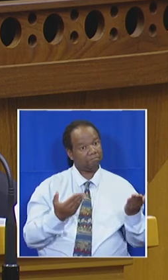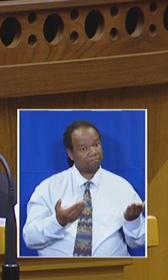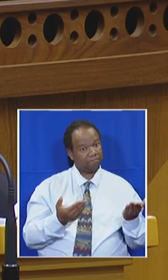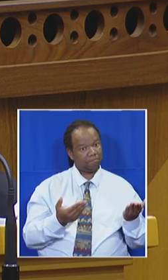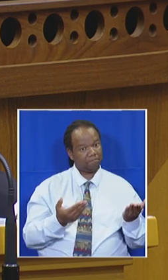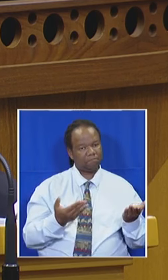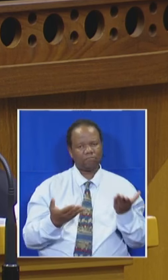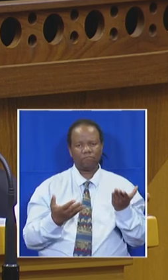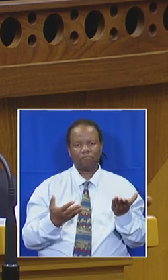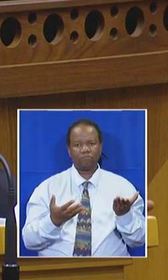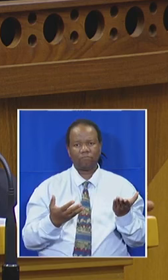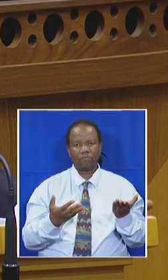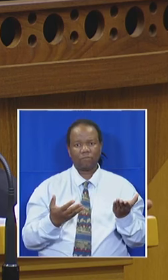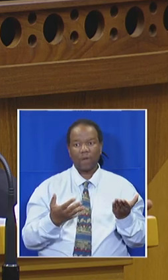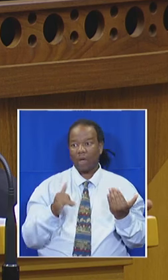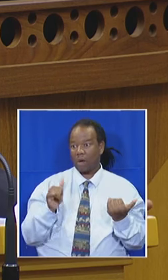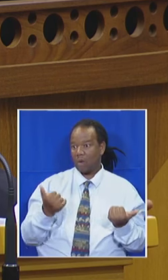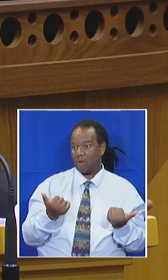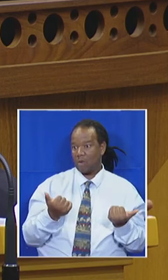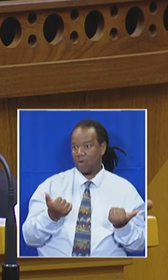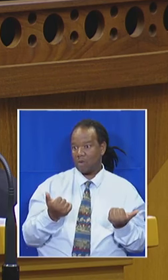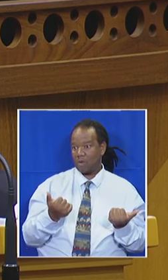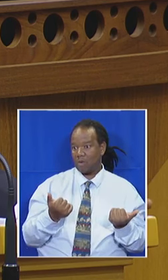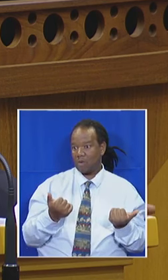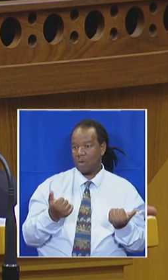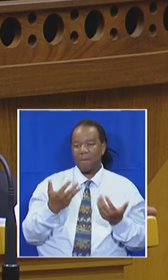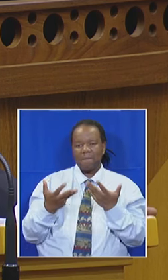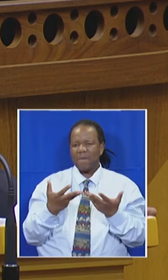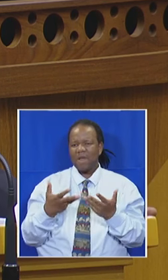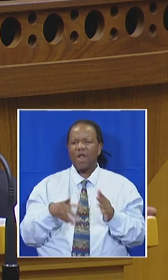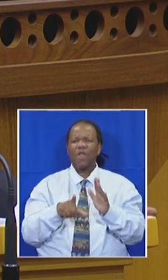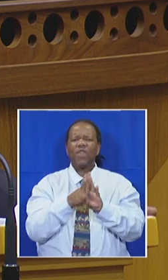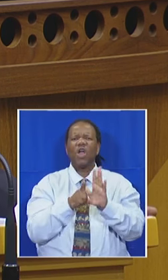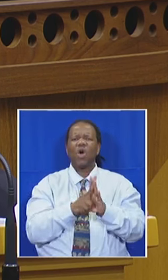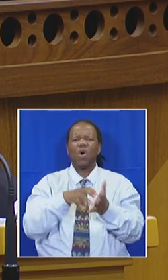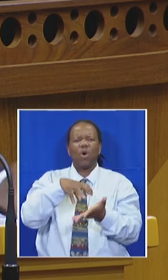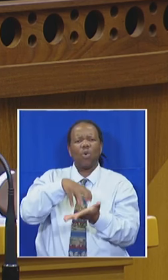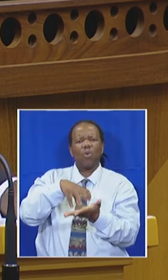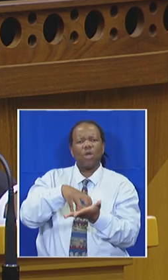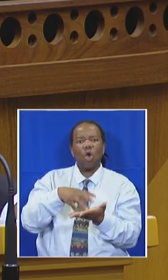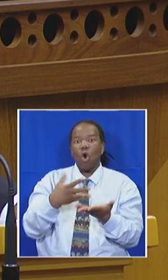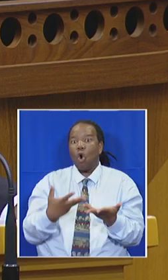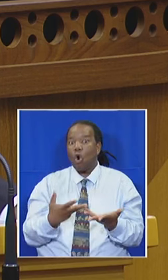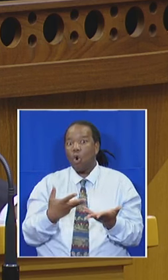Are the weaknesses within our laws or the constitution? And